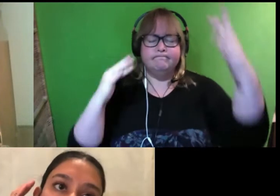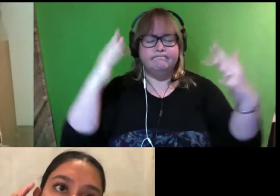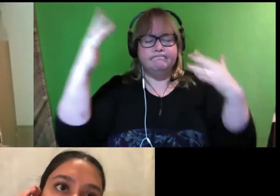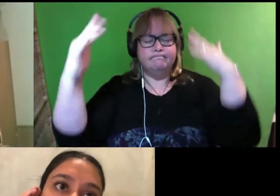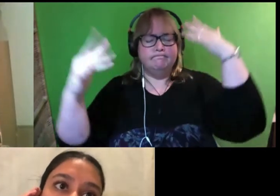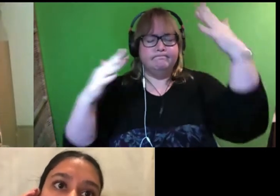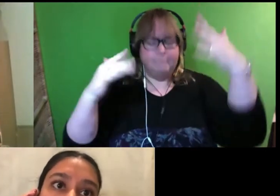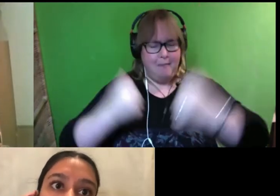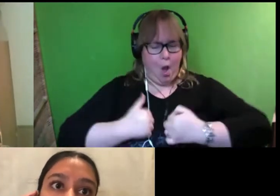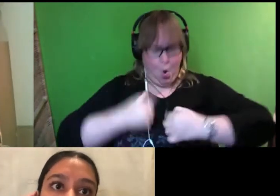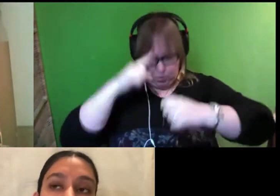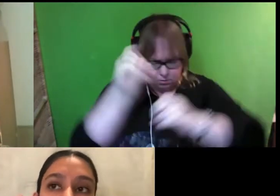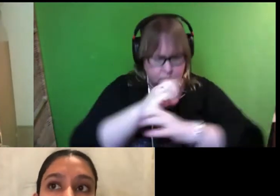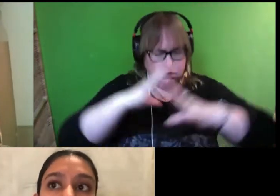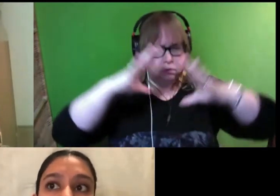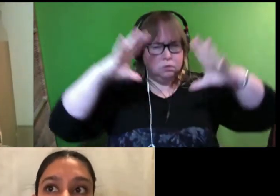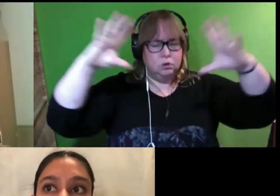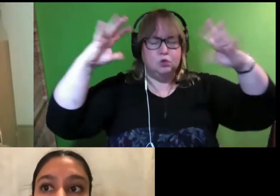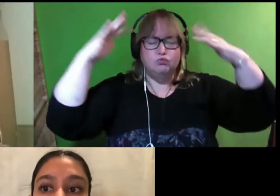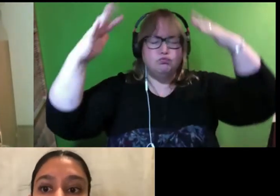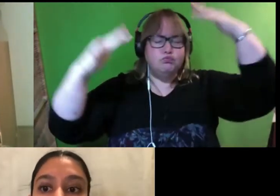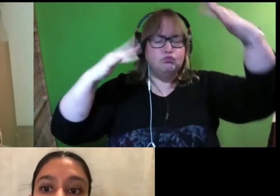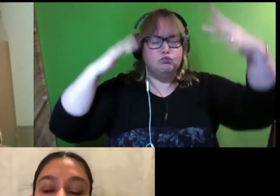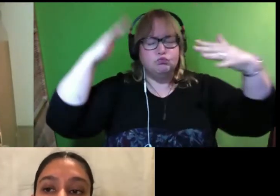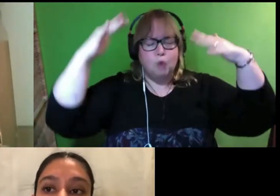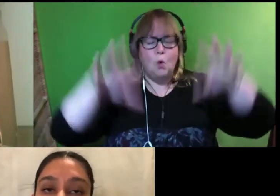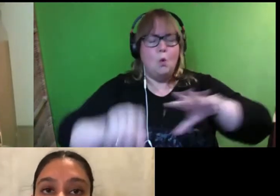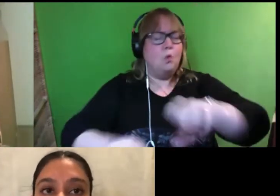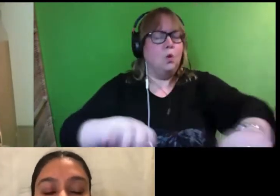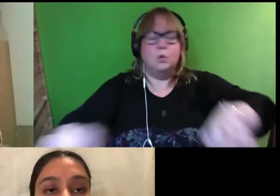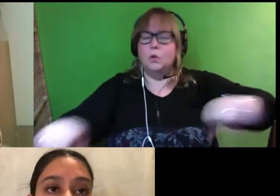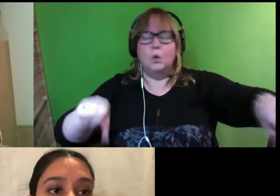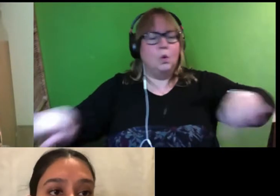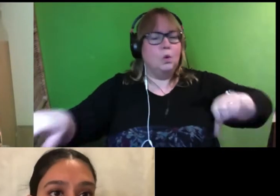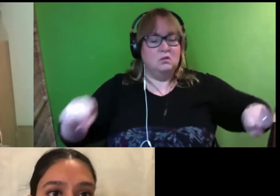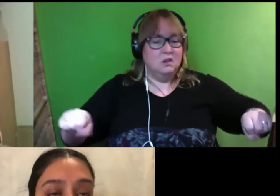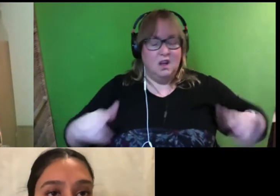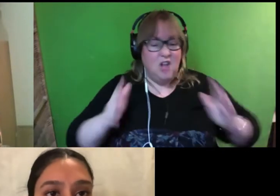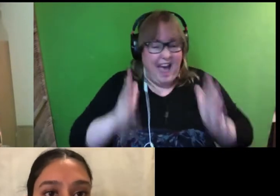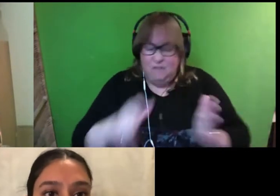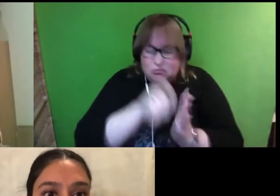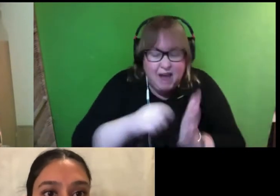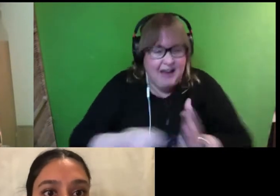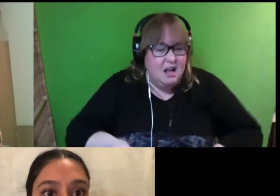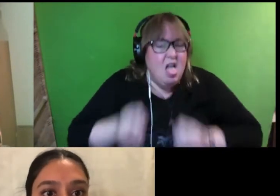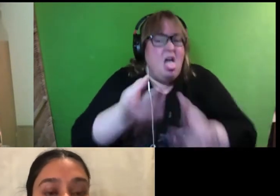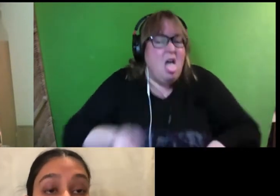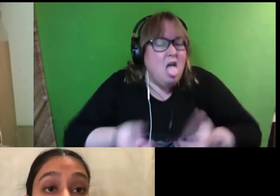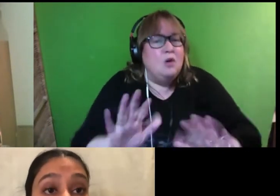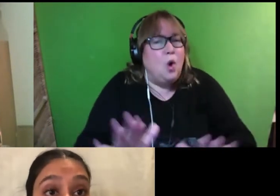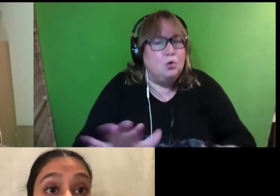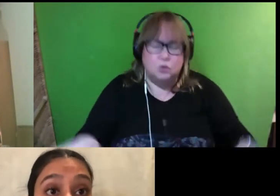my own mind, not even necessarily that there's an output. But I remember when we were talking about it, it's